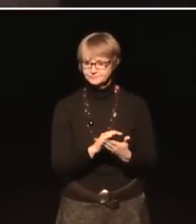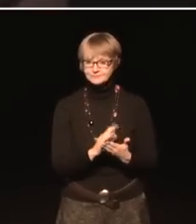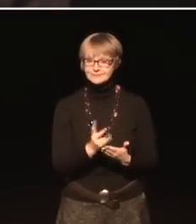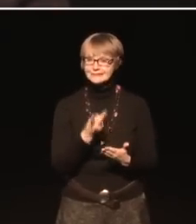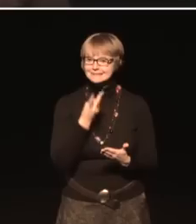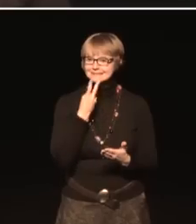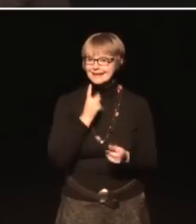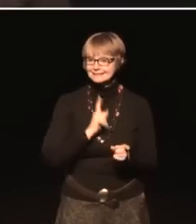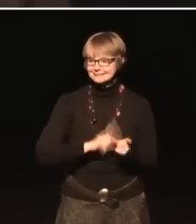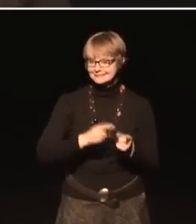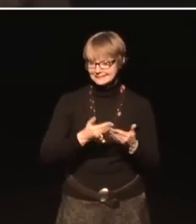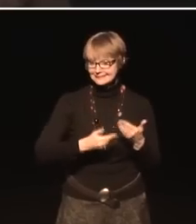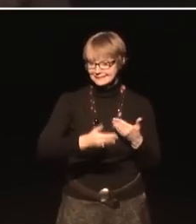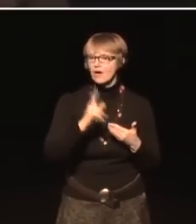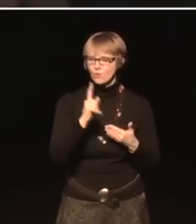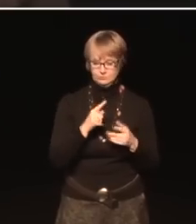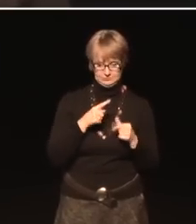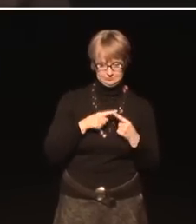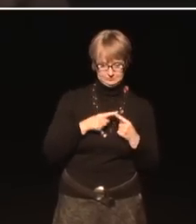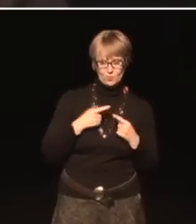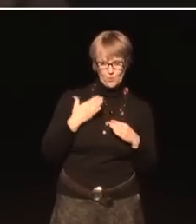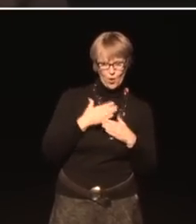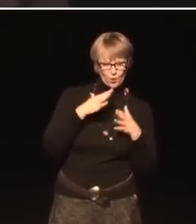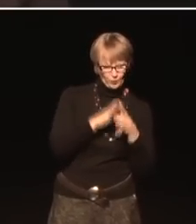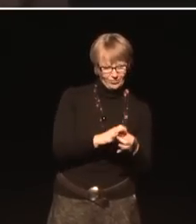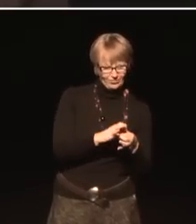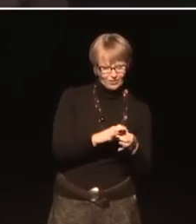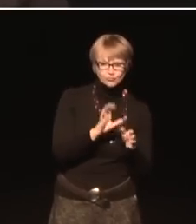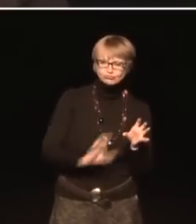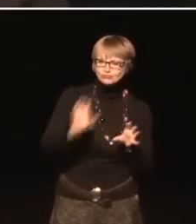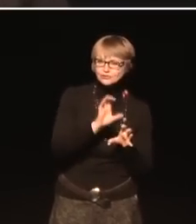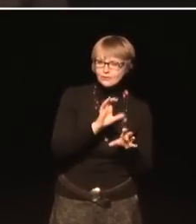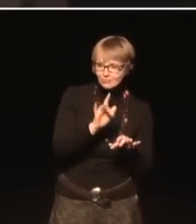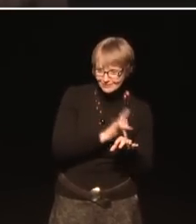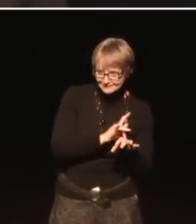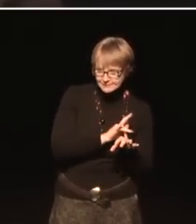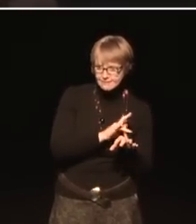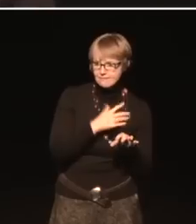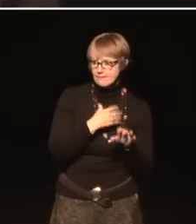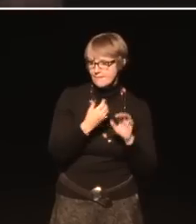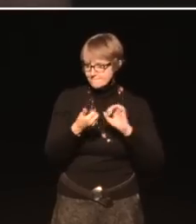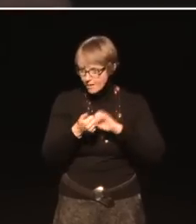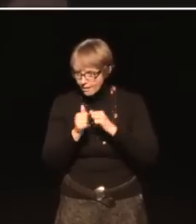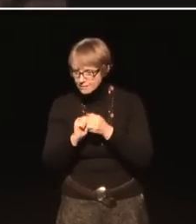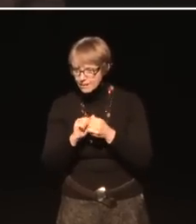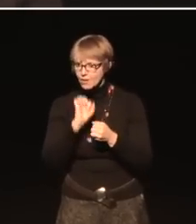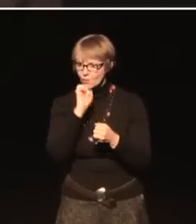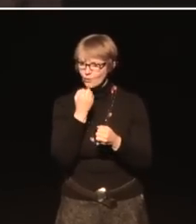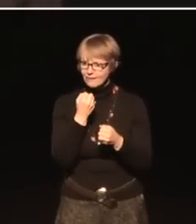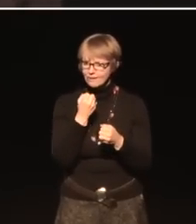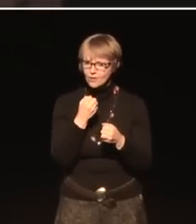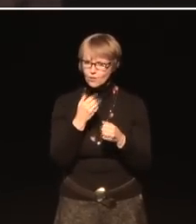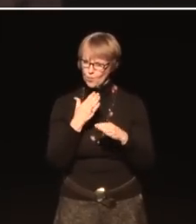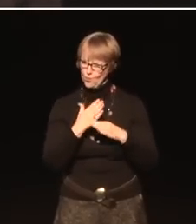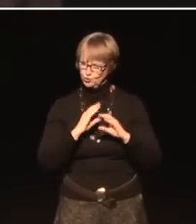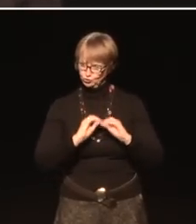we'll work in conjunction with regional theatres and our partners to spend a year developing the pieces after having a starting workshop